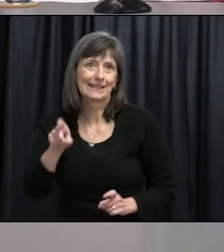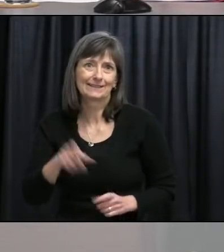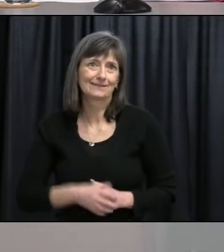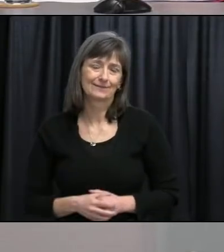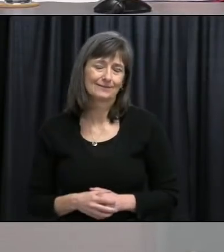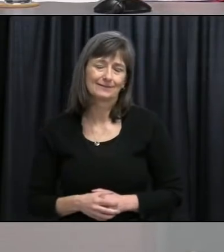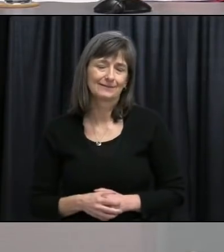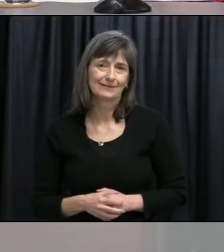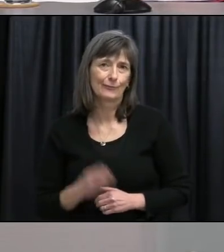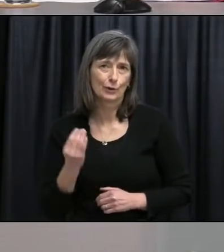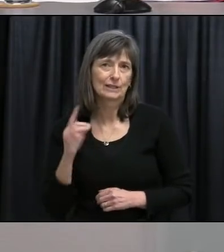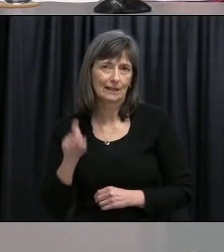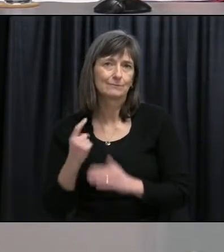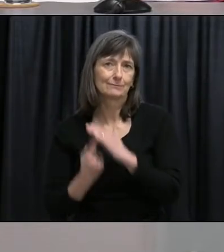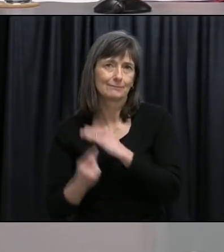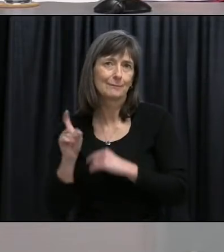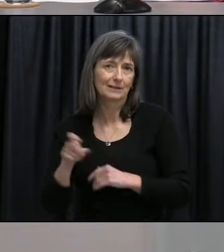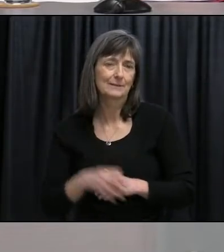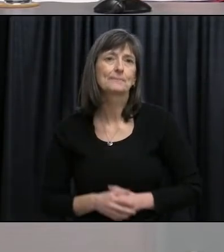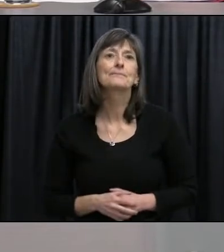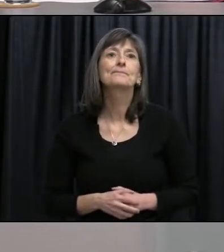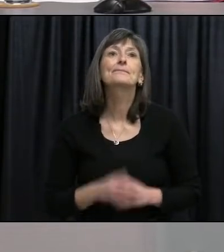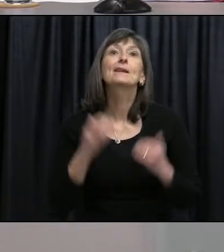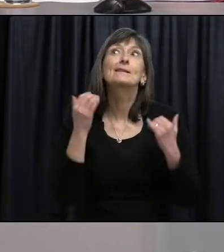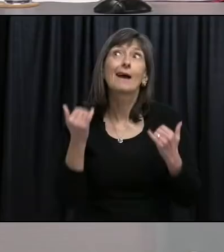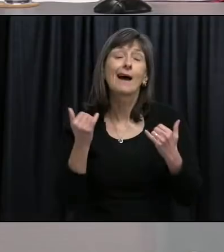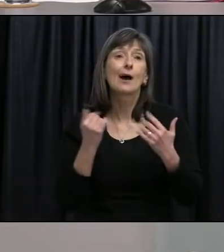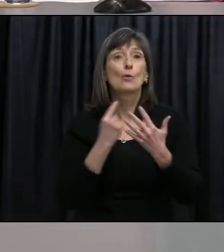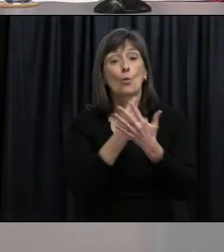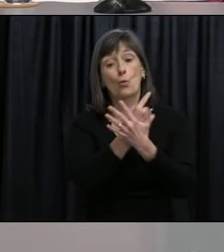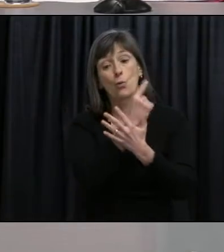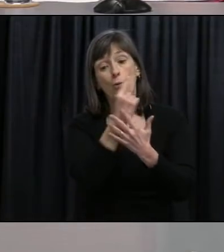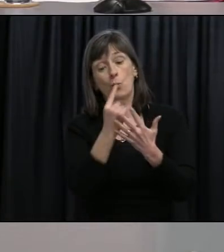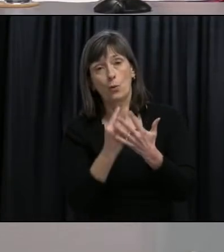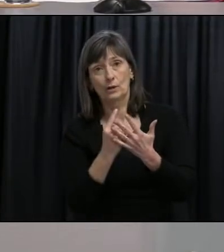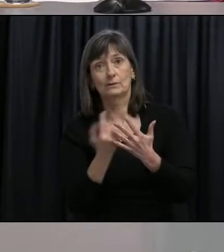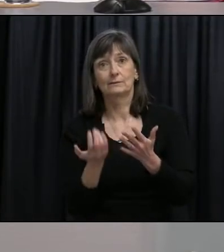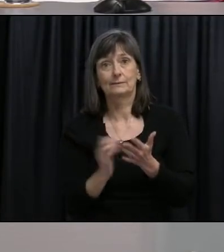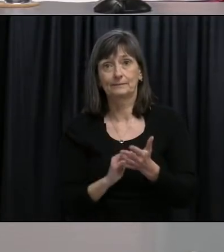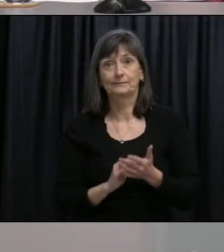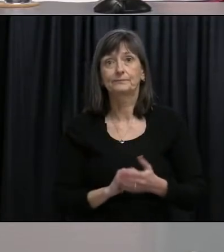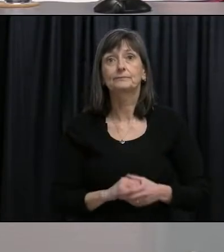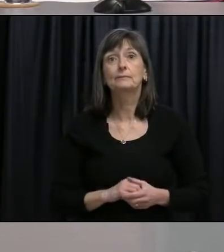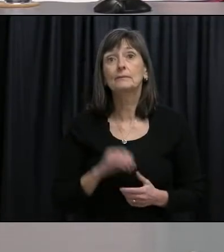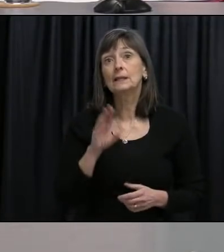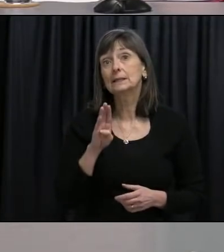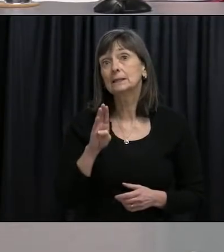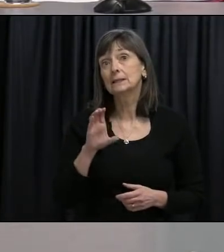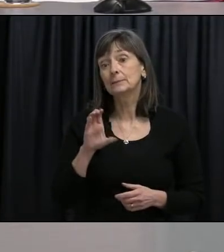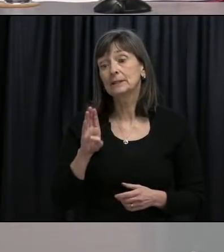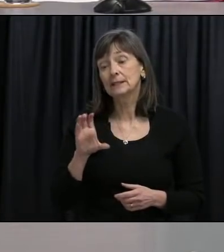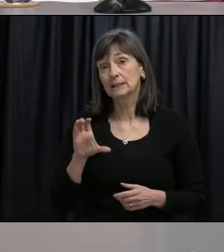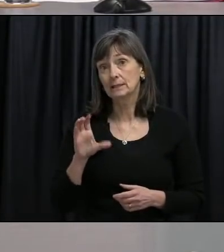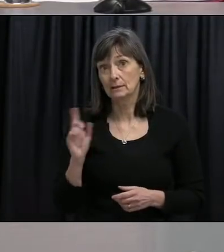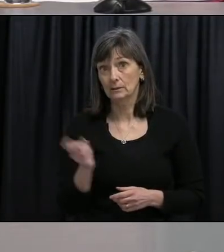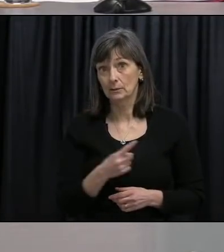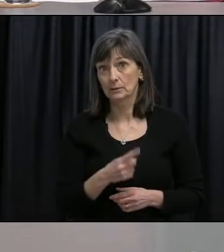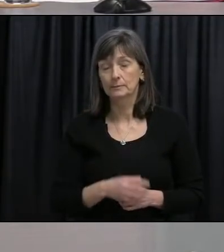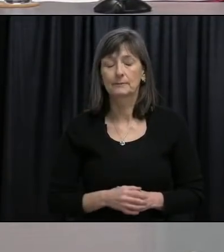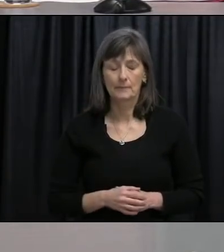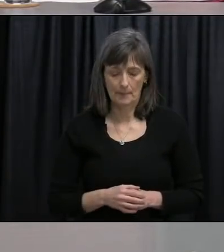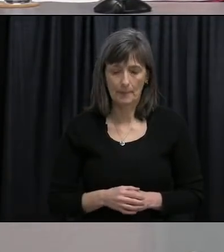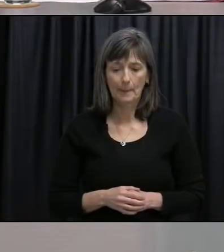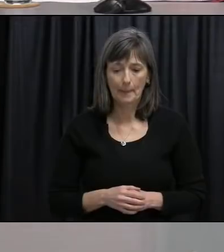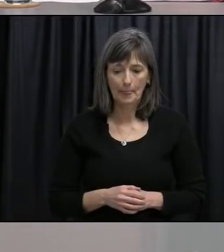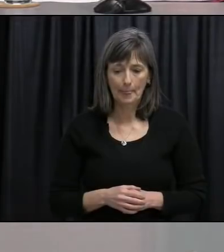I will now go back through each reporter to see if you have one final question. Peter Cowan with CBC, do you have a final question? I do.